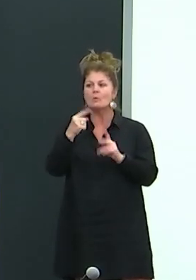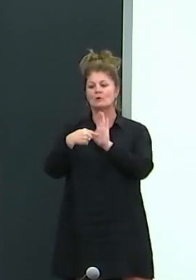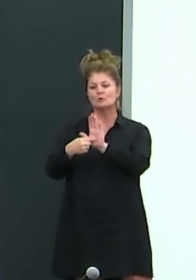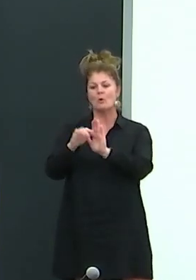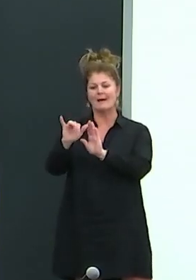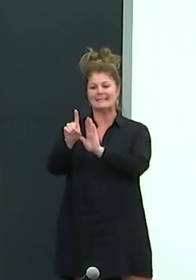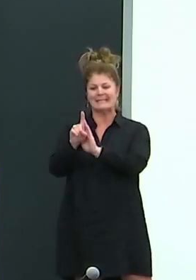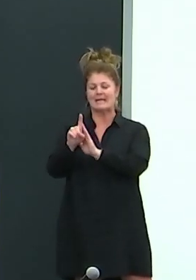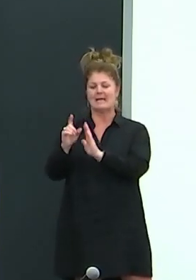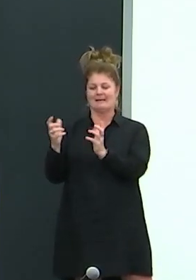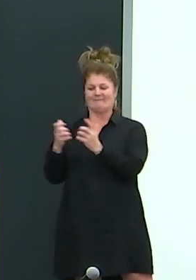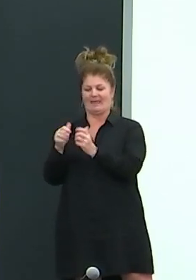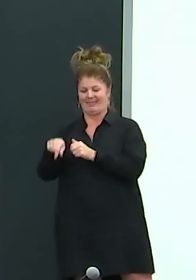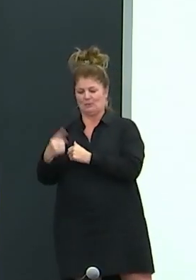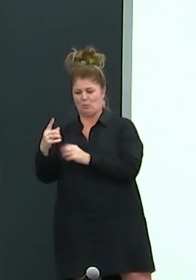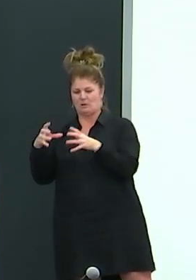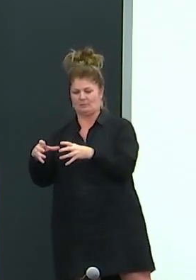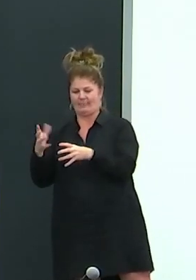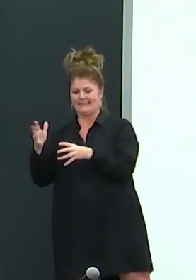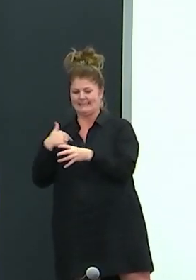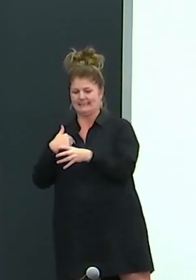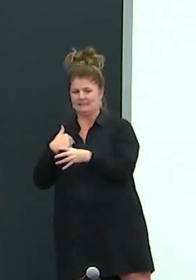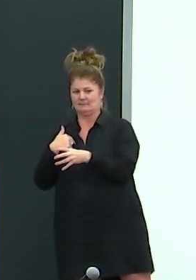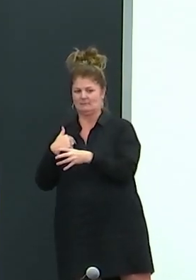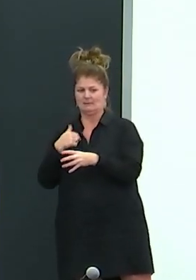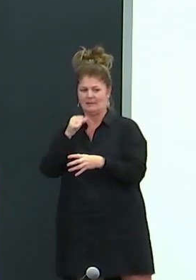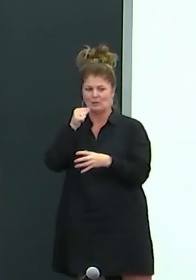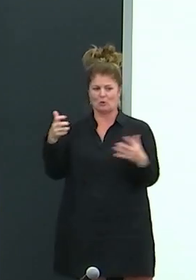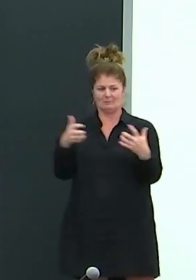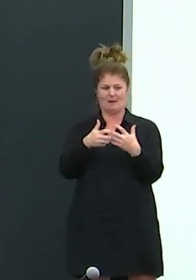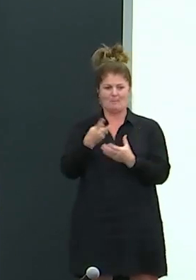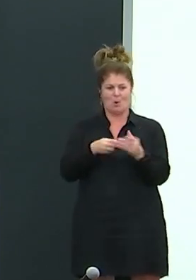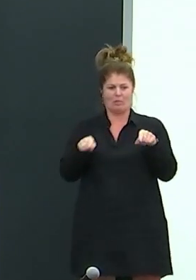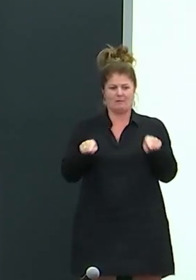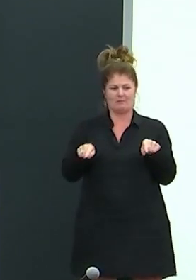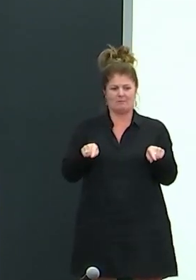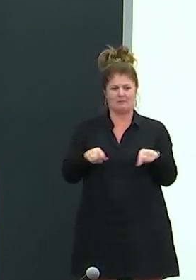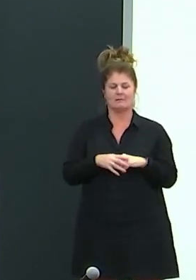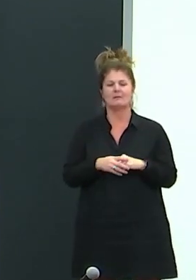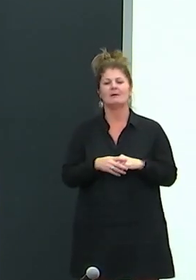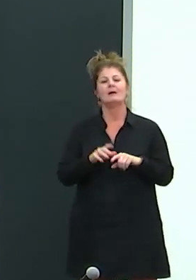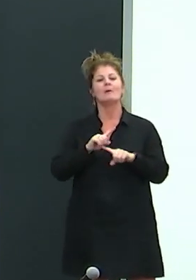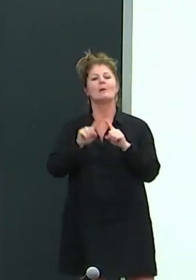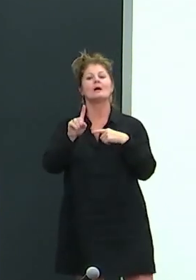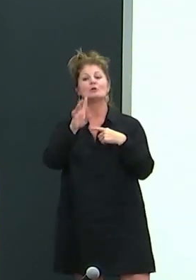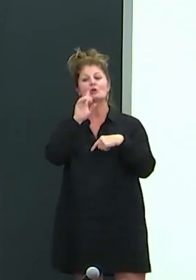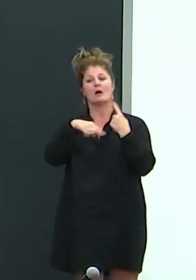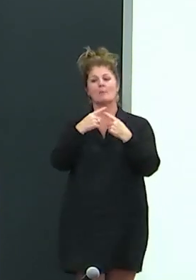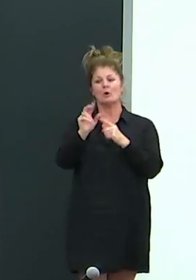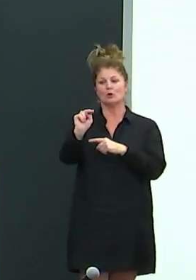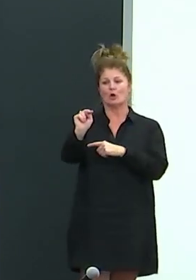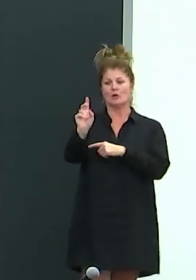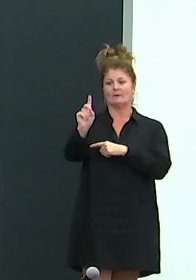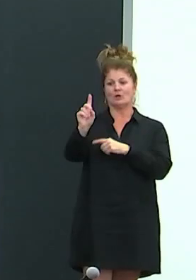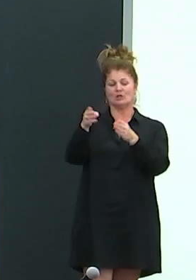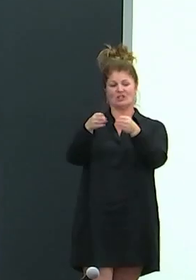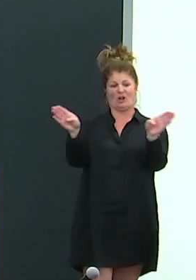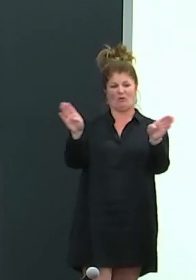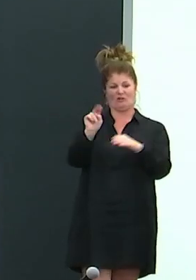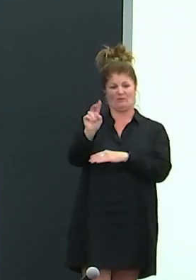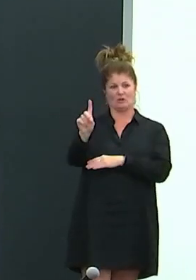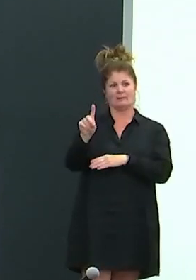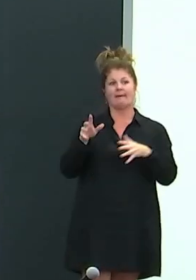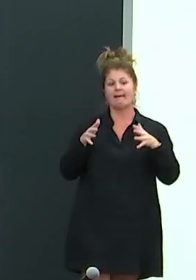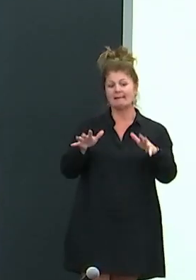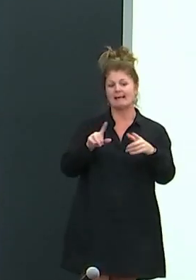of the two spaces. I will say, when it comes to neurodiversity in general, anxiety